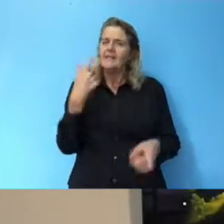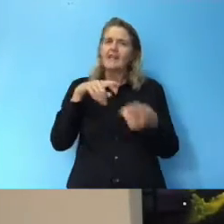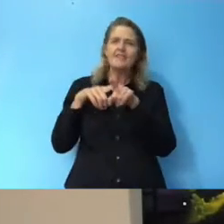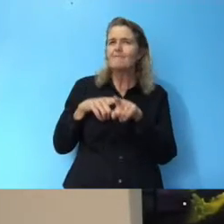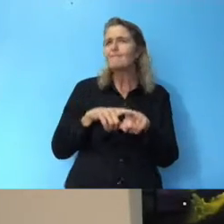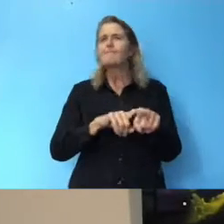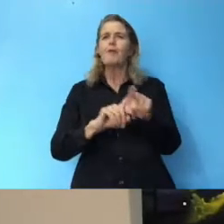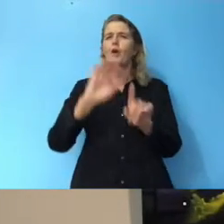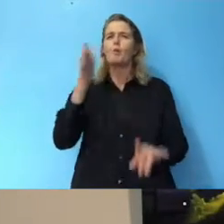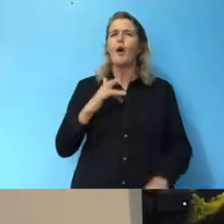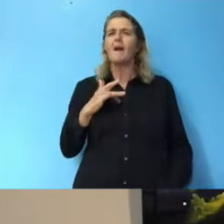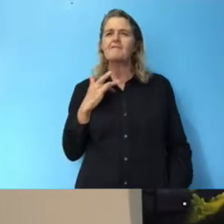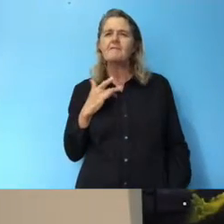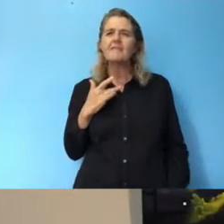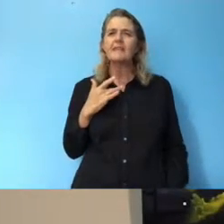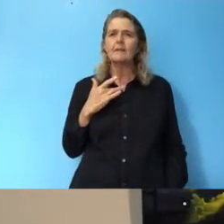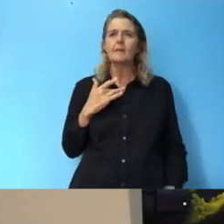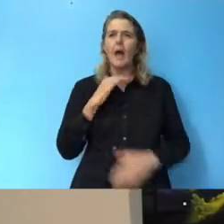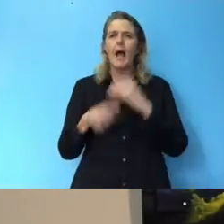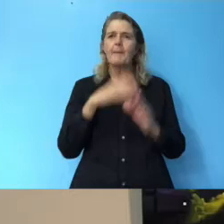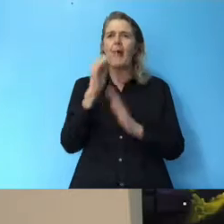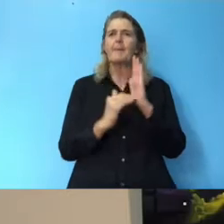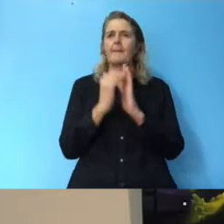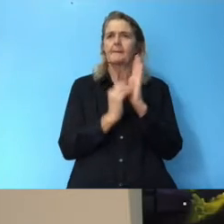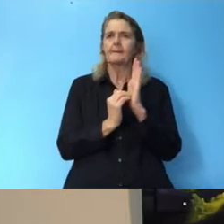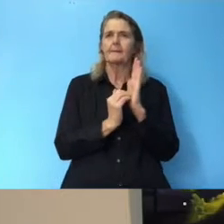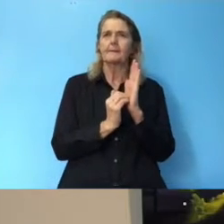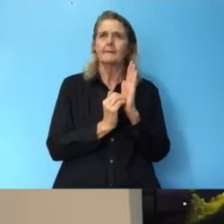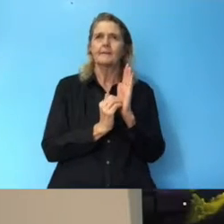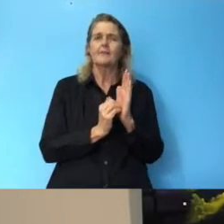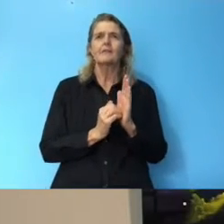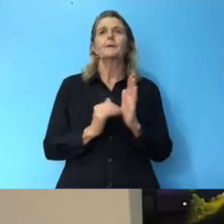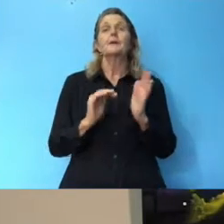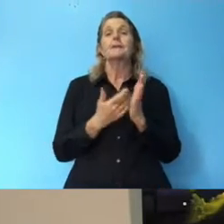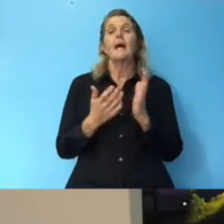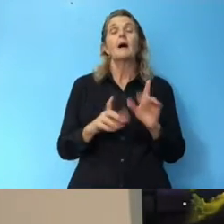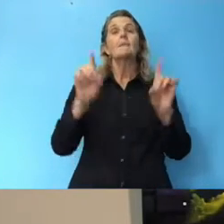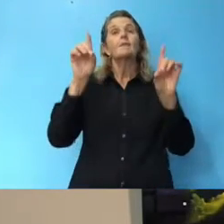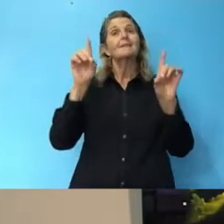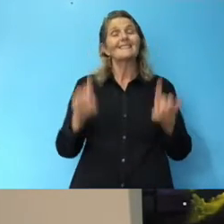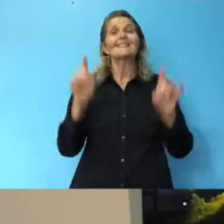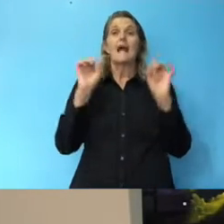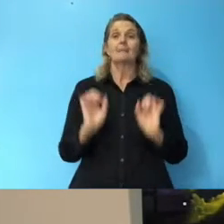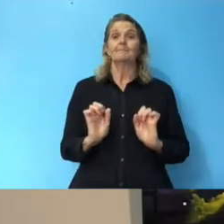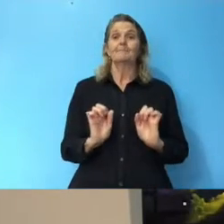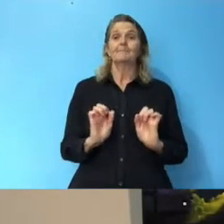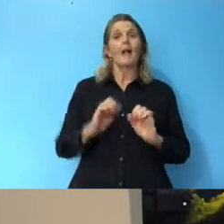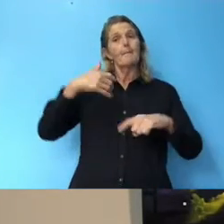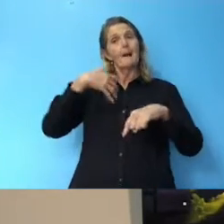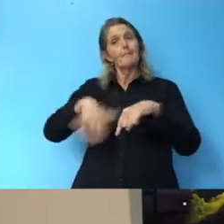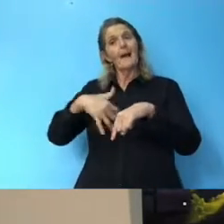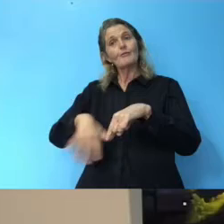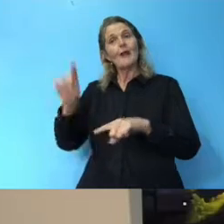right, so I'm going to jump in again with this. I'm going to do a background. But I want to be really bold with this